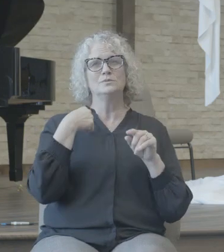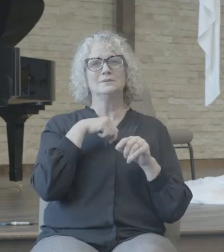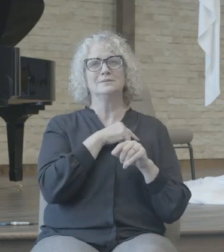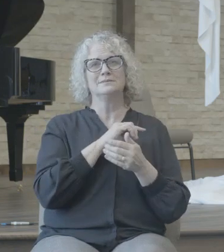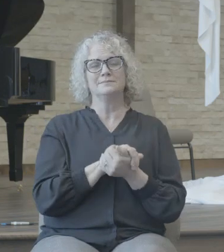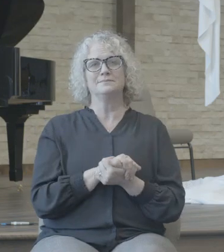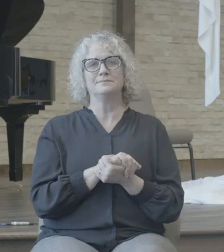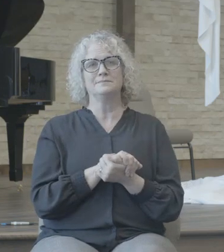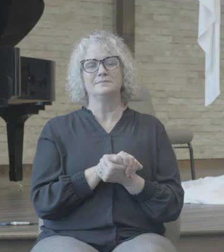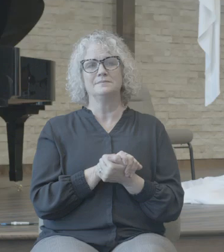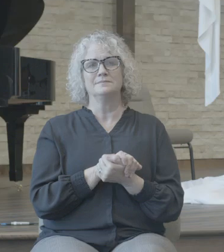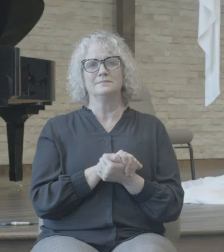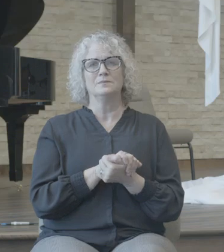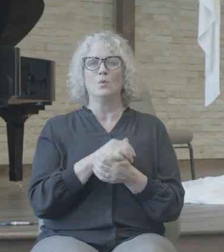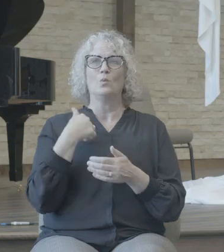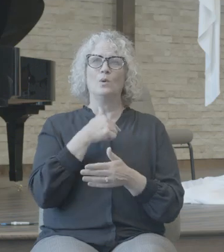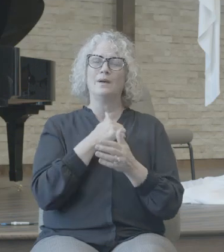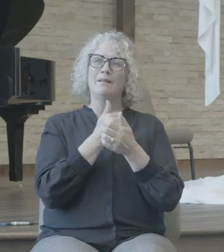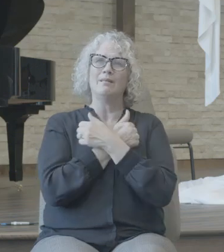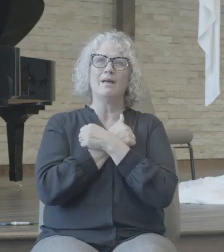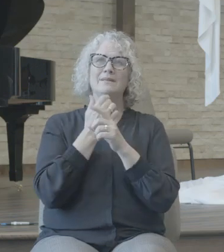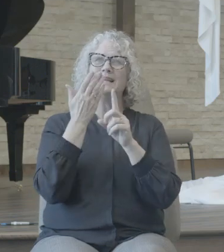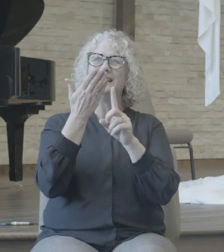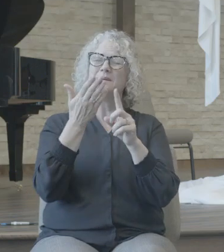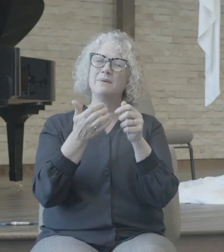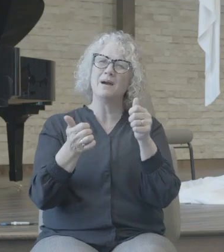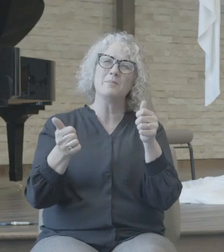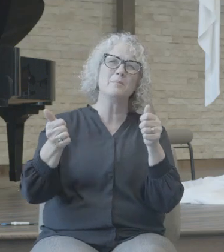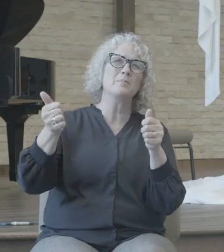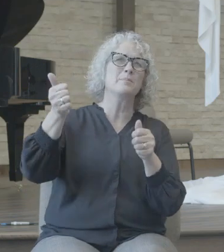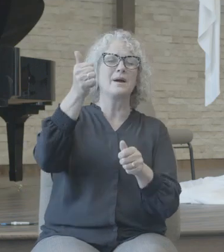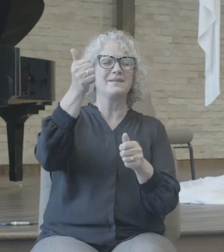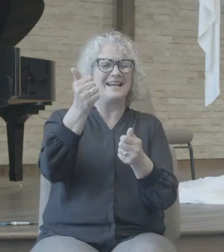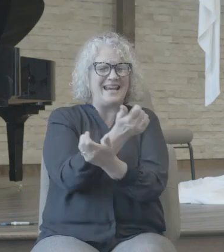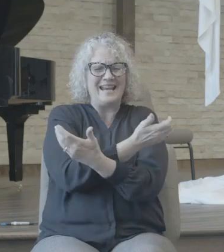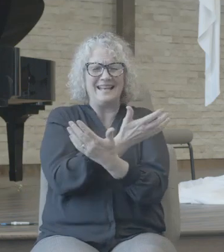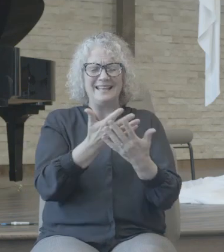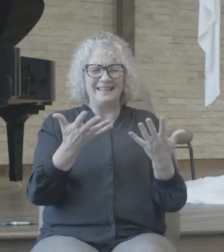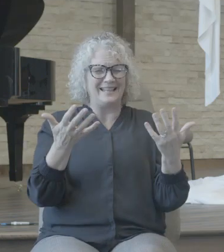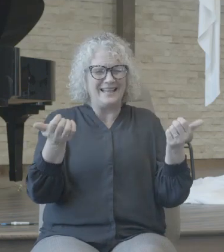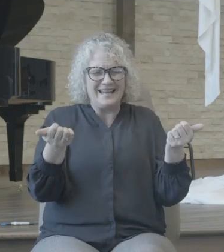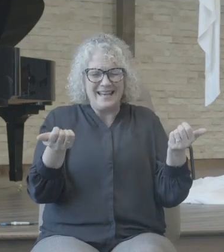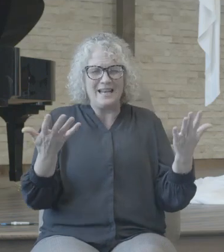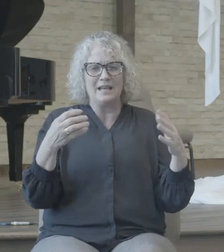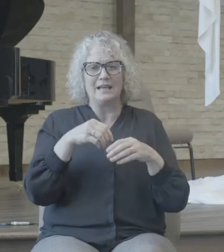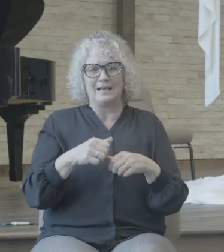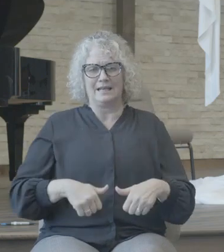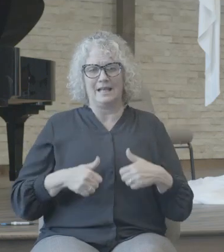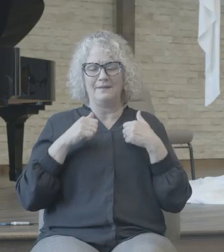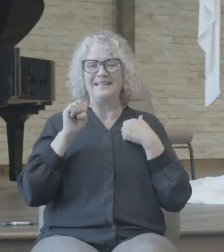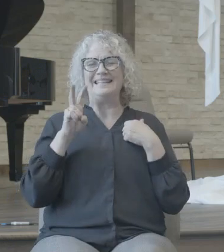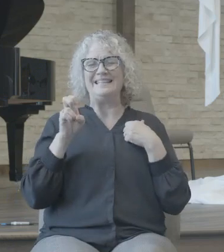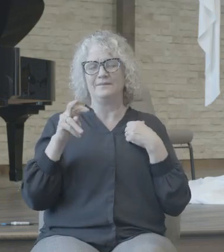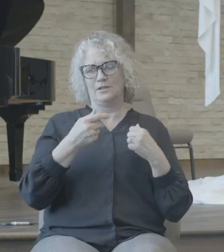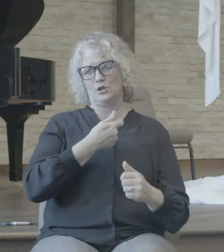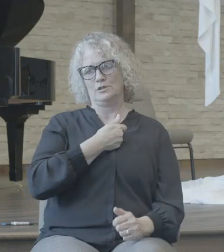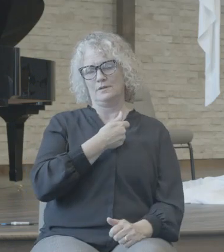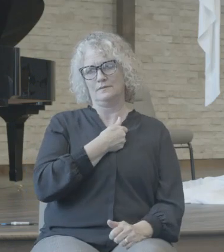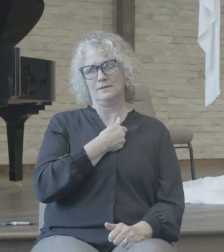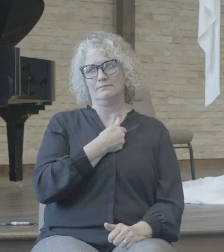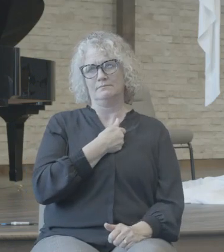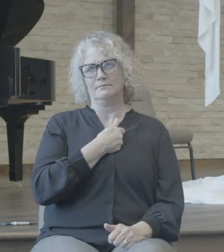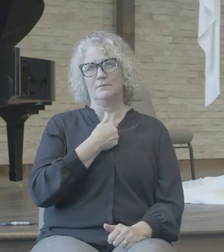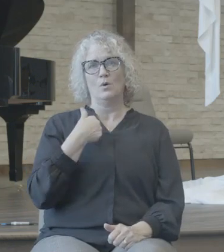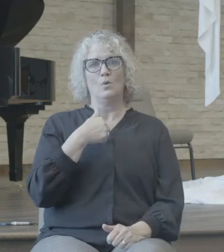We are to love Him above anyone or anything else in life, even ourselves. We are to